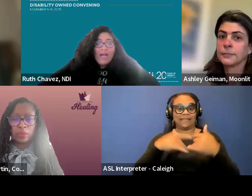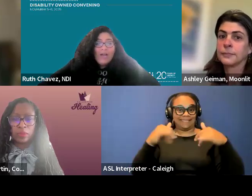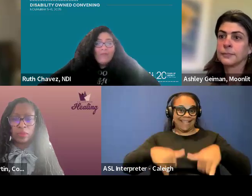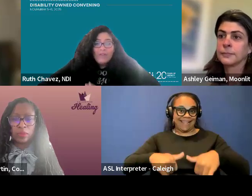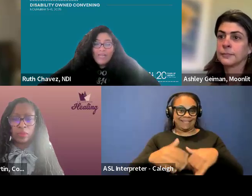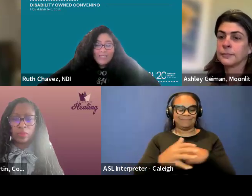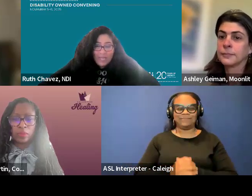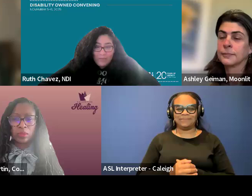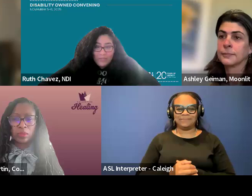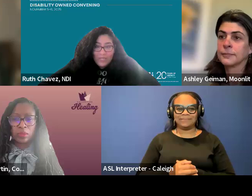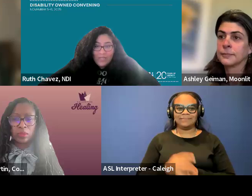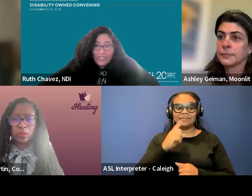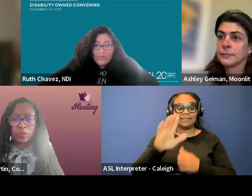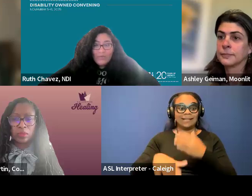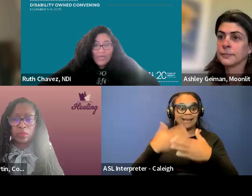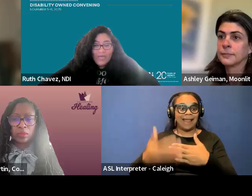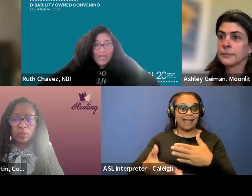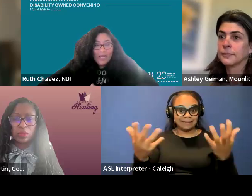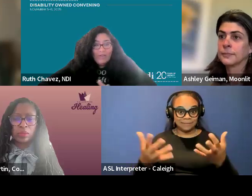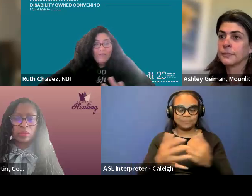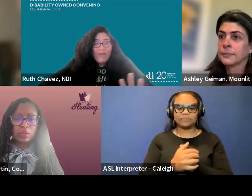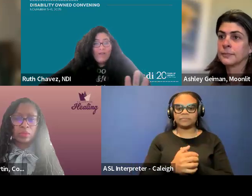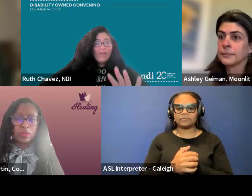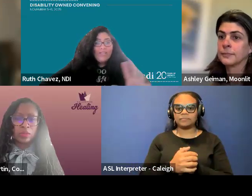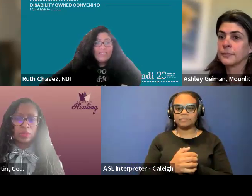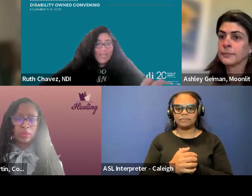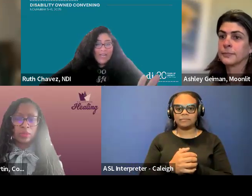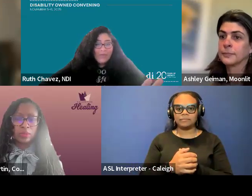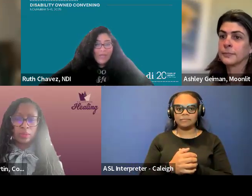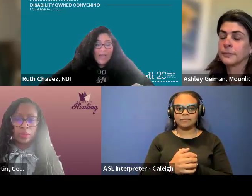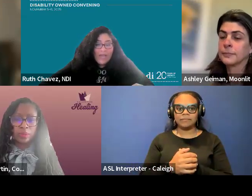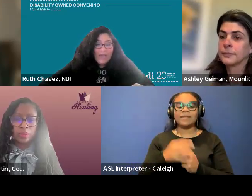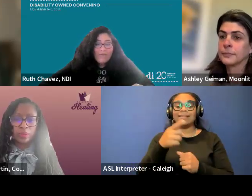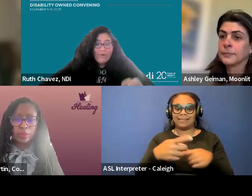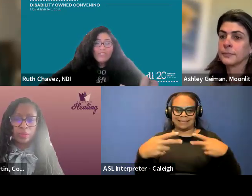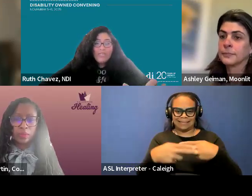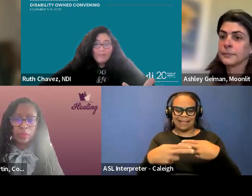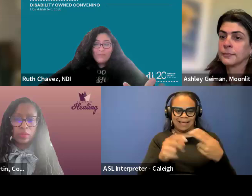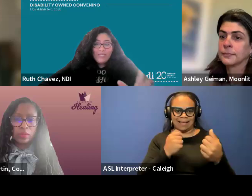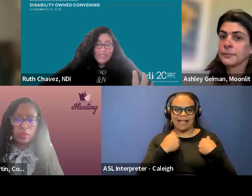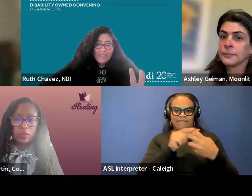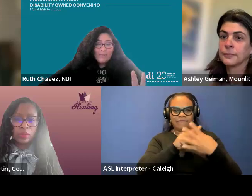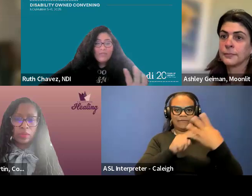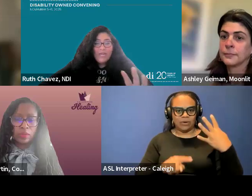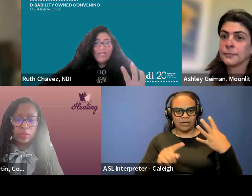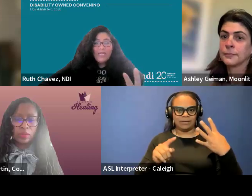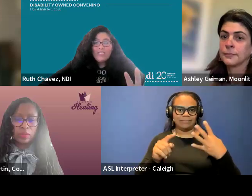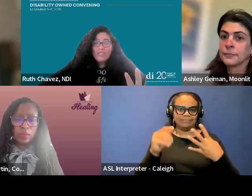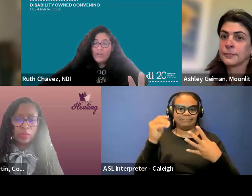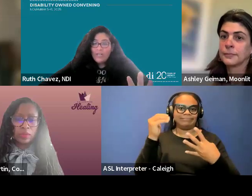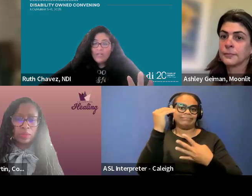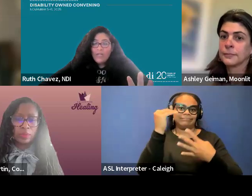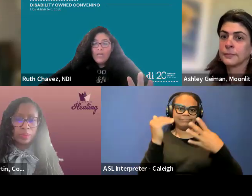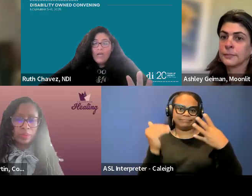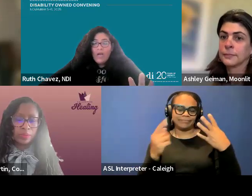around. For next steps, this would be kind of on this slide, we have 4 steps, basic steps to kind of get